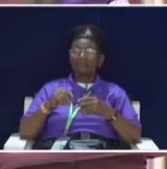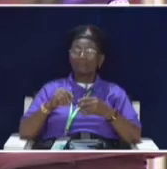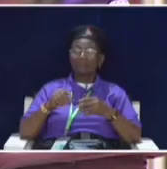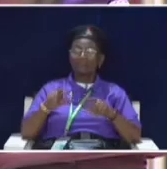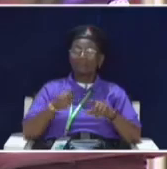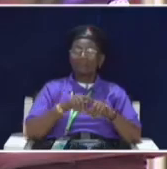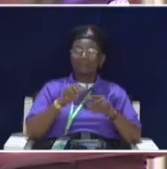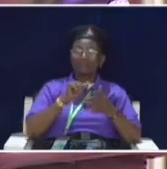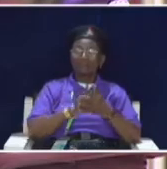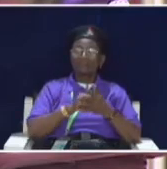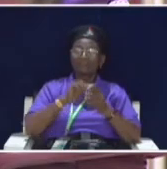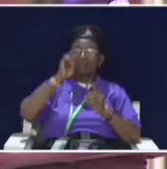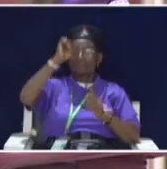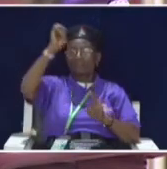that he can carry you.